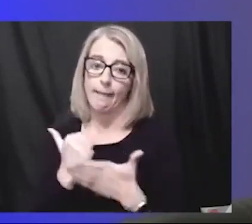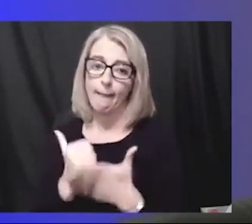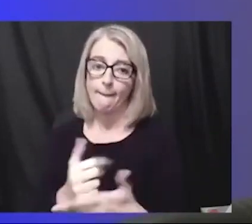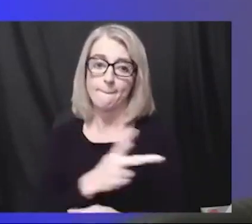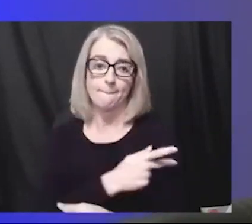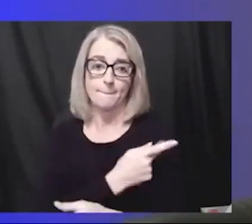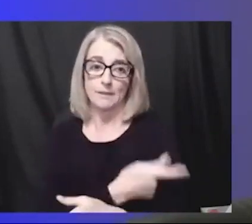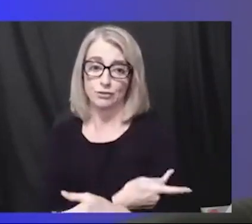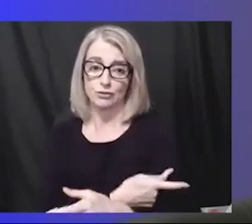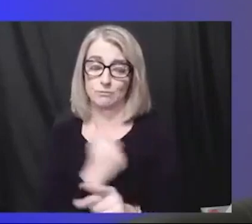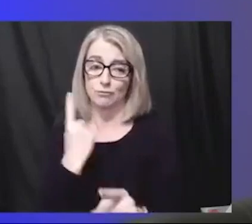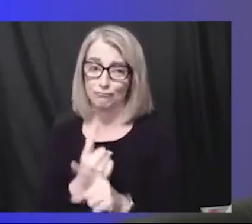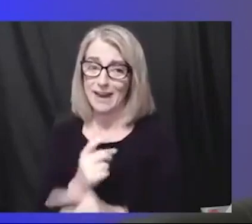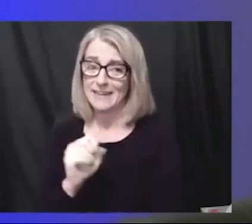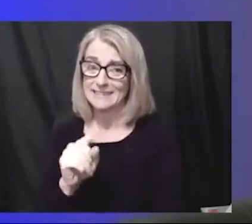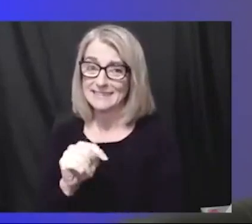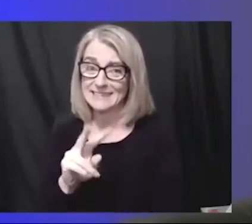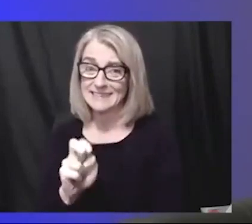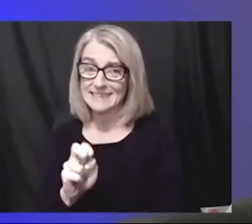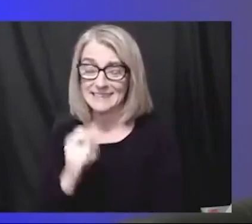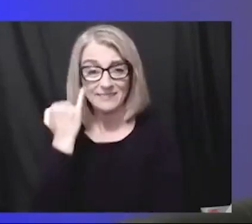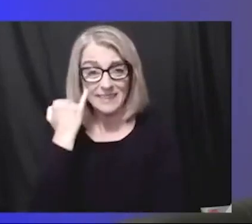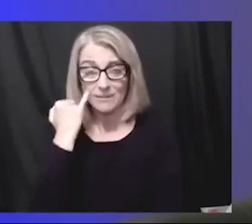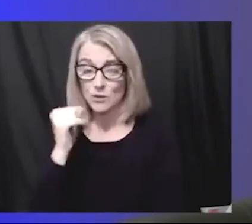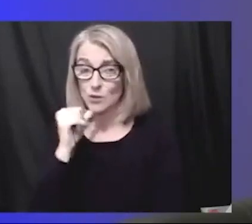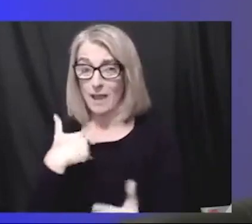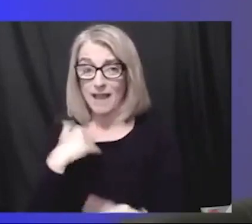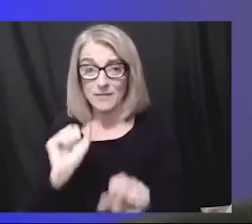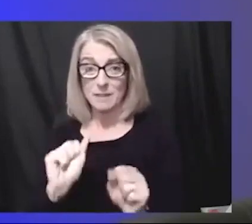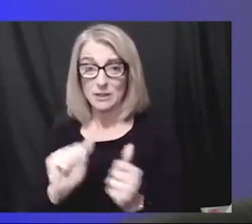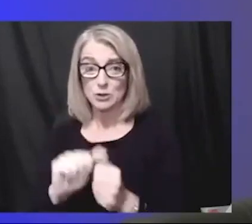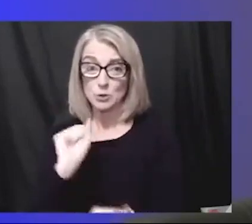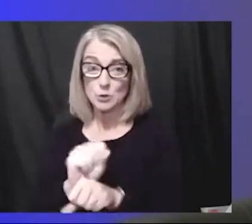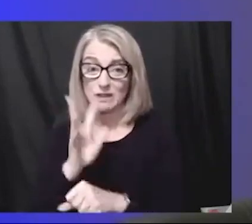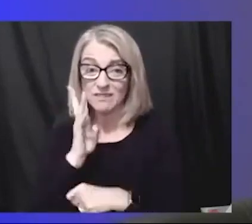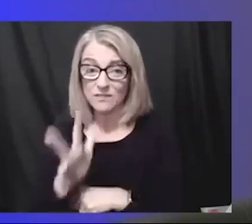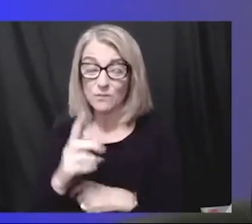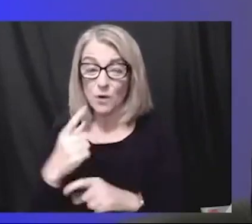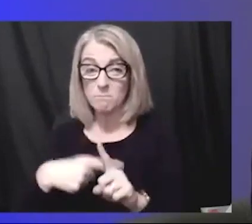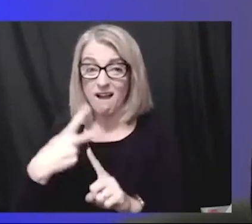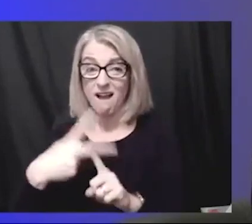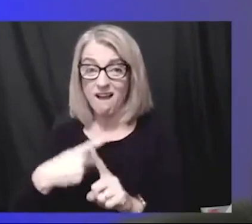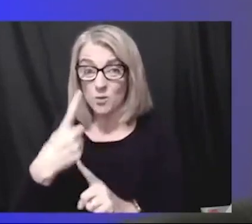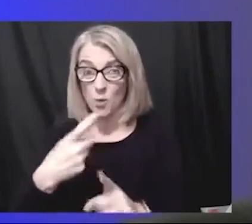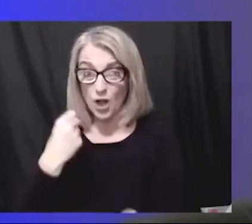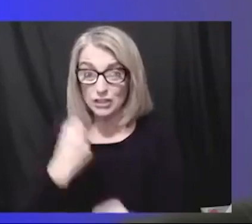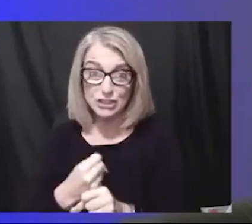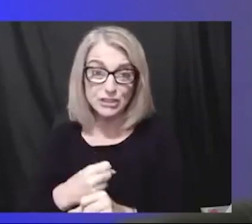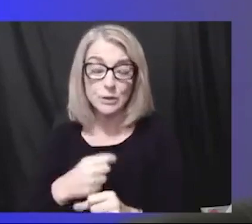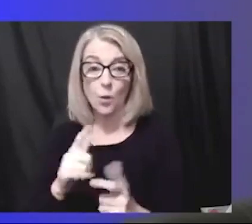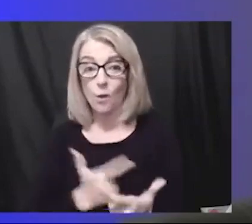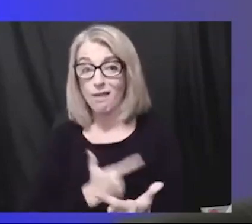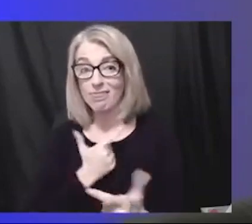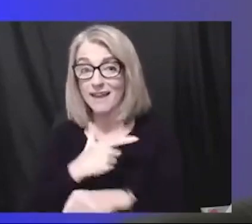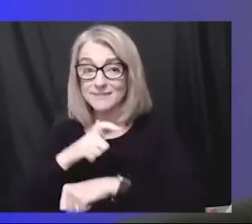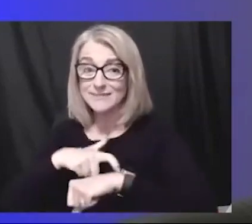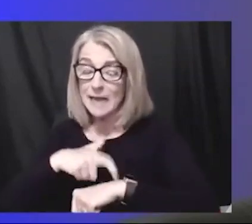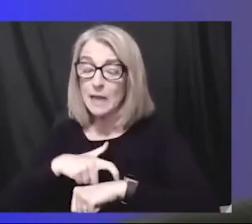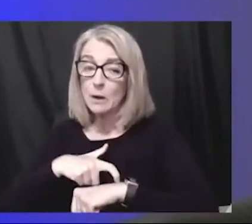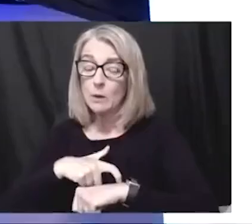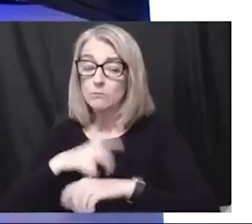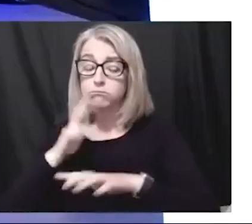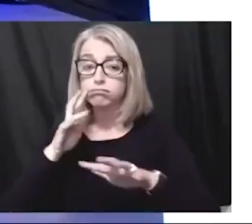ruined financially, right, by that illness. Not just by our charges. Long haul syndrome, you may never be able to work again. Right. I mean,